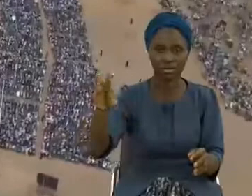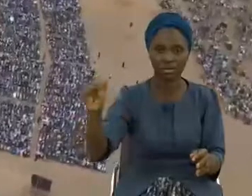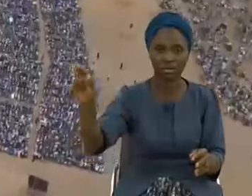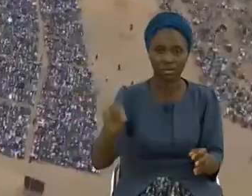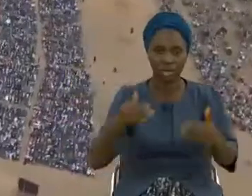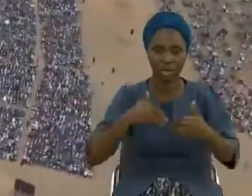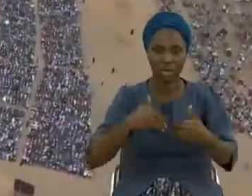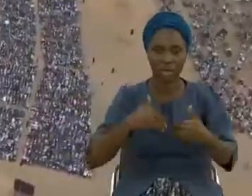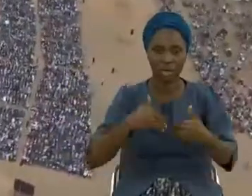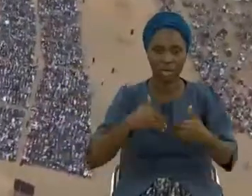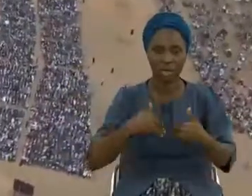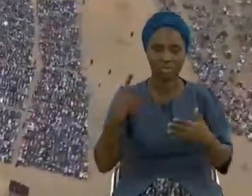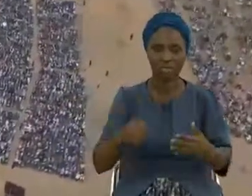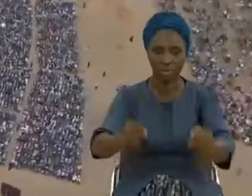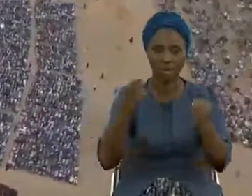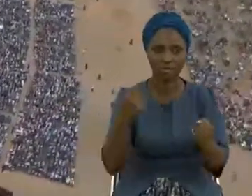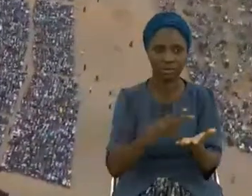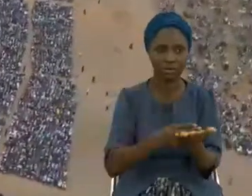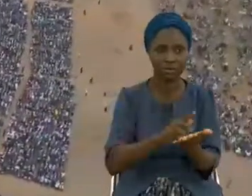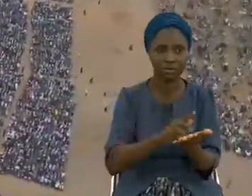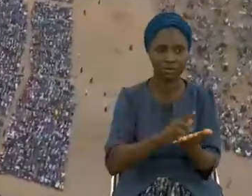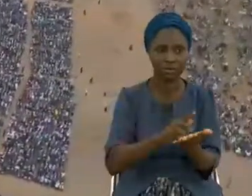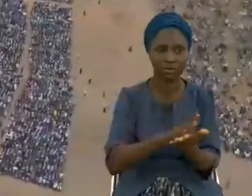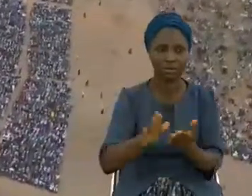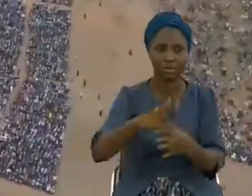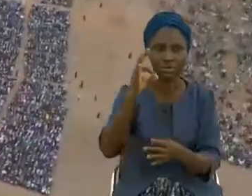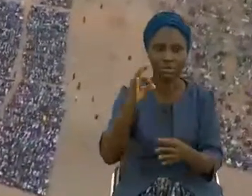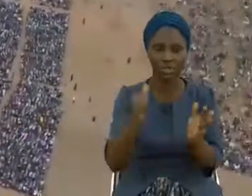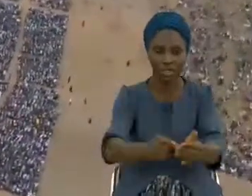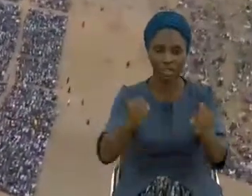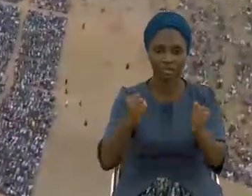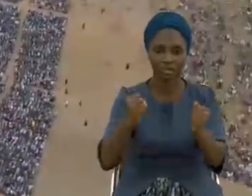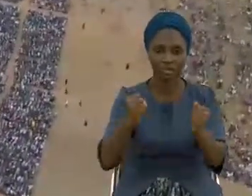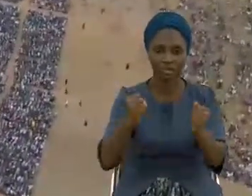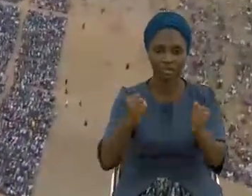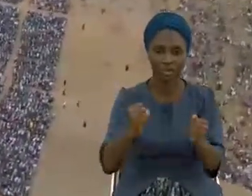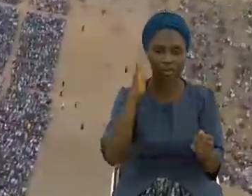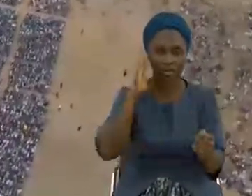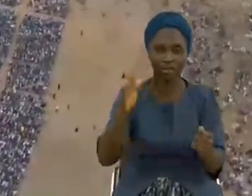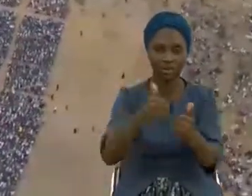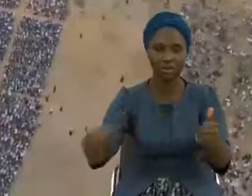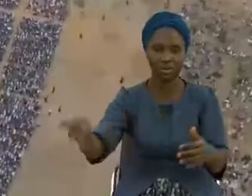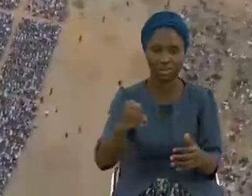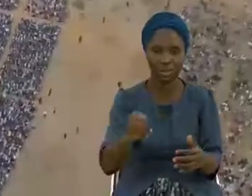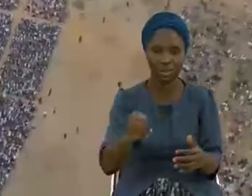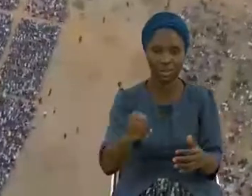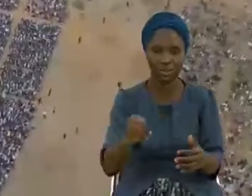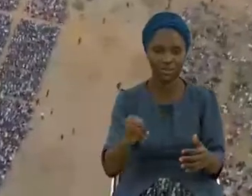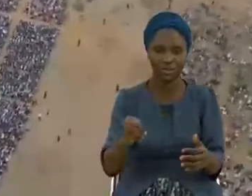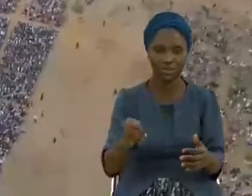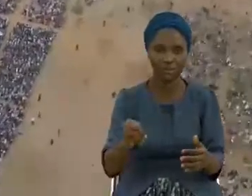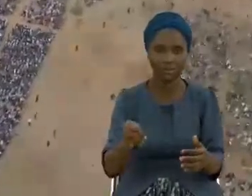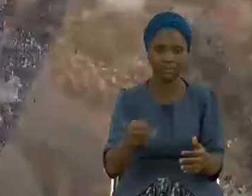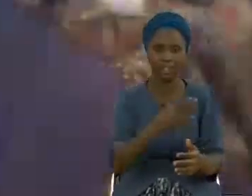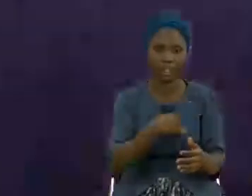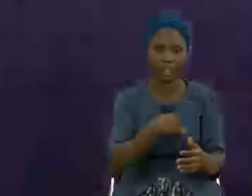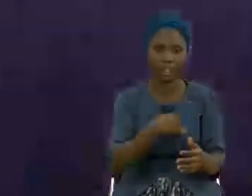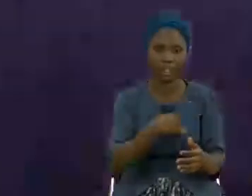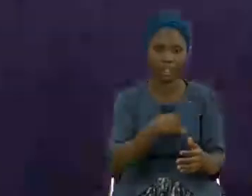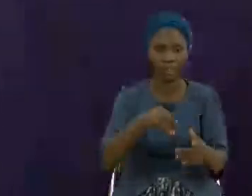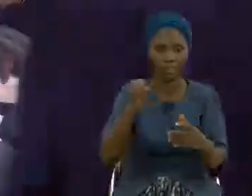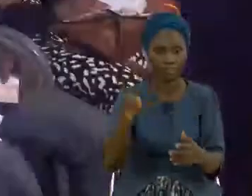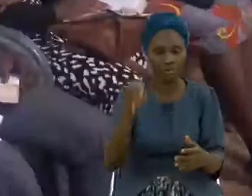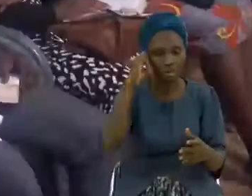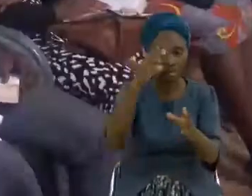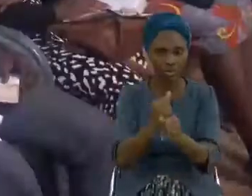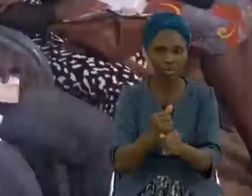them and so he took his wrapped it together and he smoked